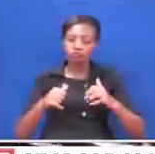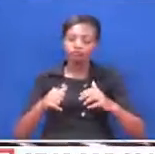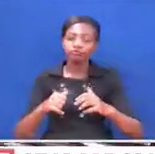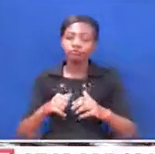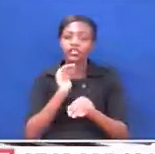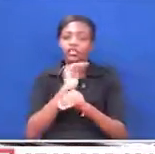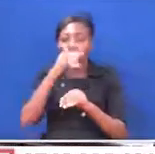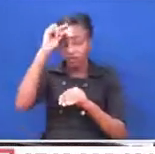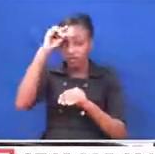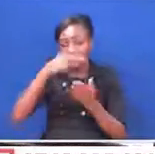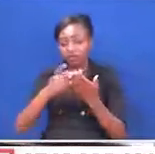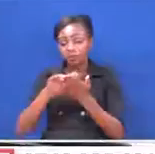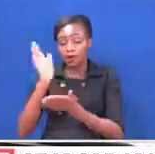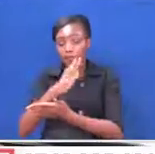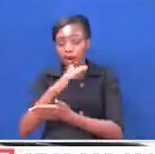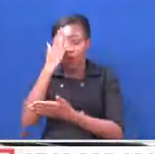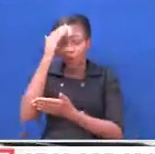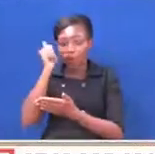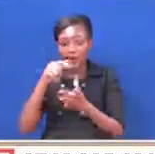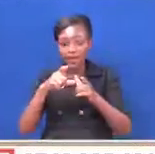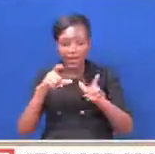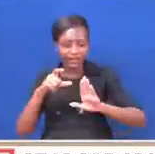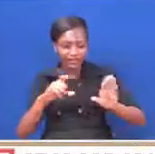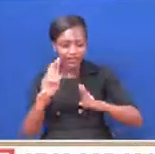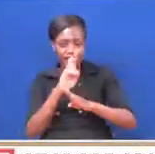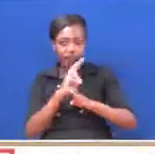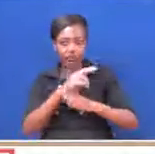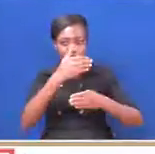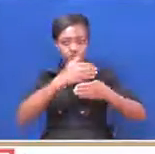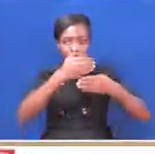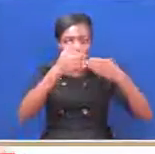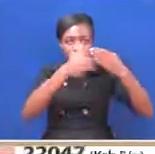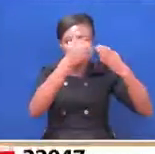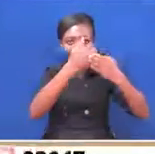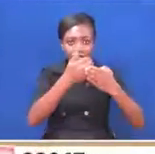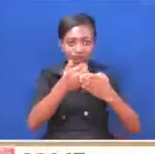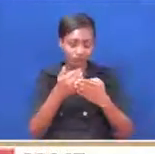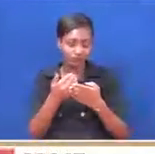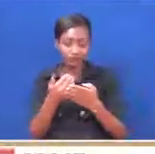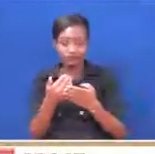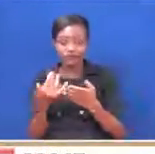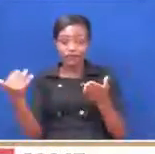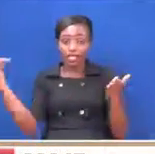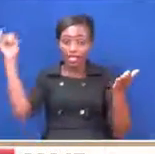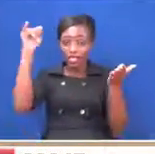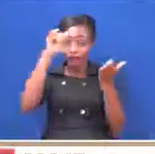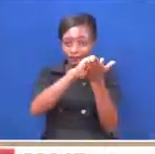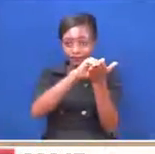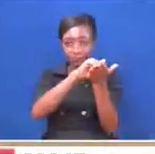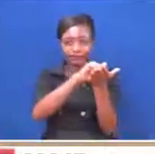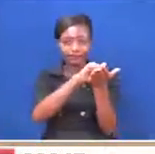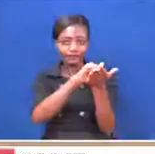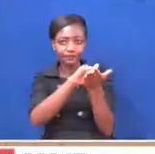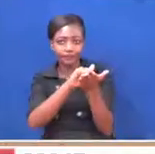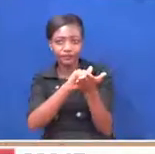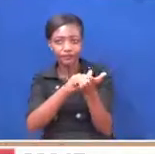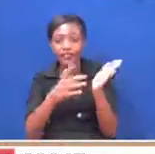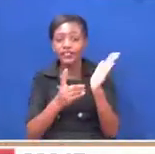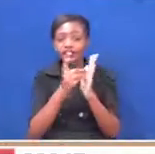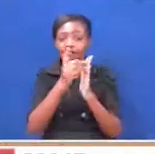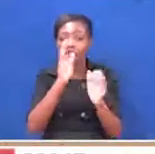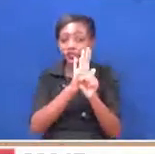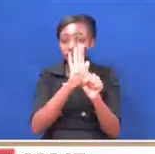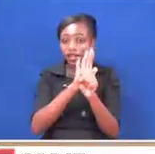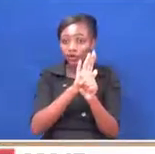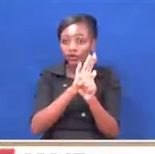for years after their land was used to construct the Ikanga airstrip. Maendeleo mengi tumefanya Ikanga. Ni wananchi walitoa kwa mashamba